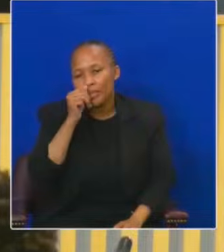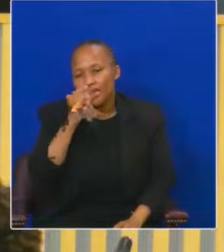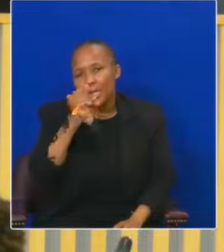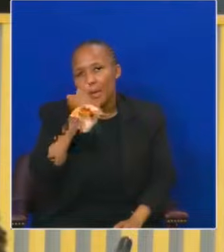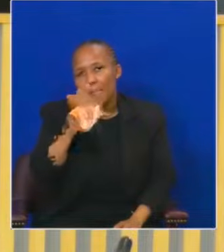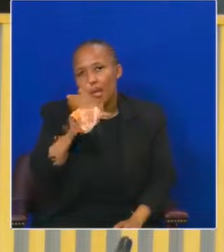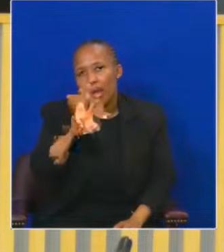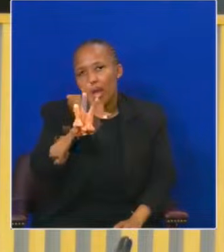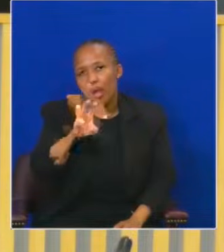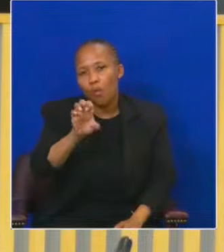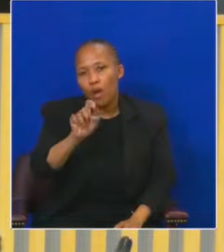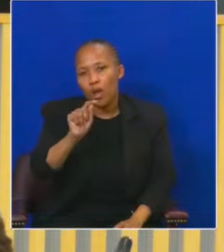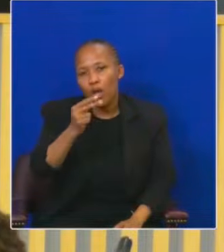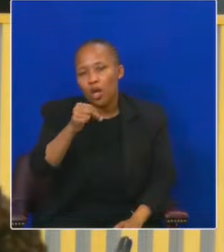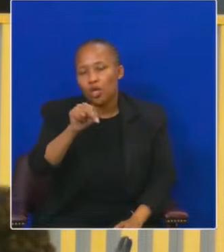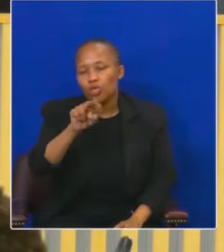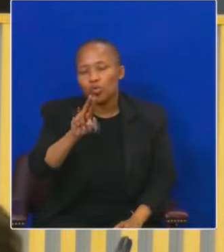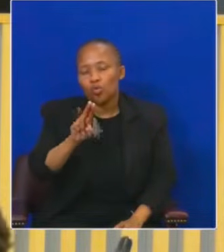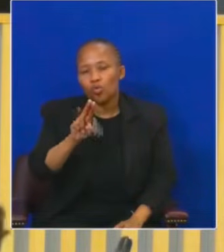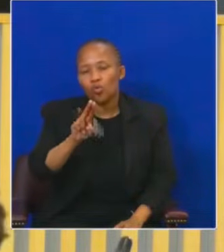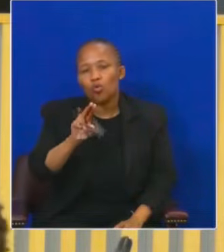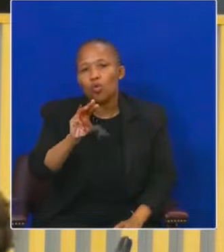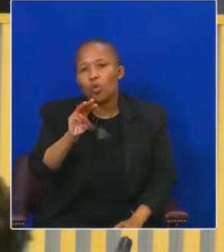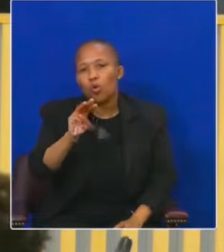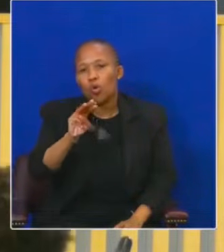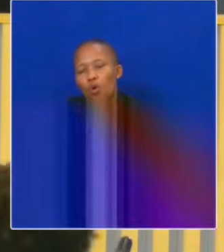Maxwell Sankor,